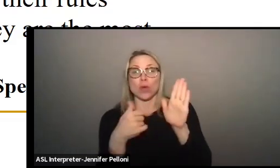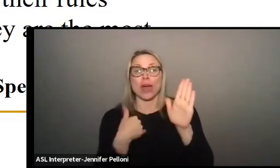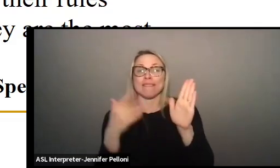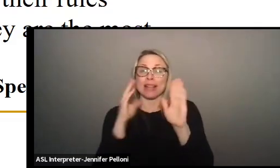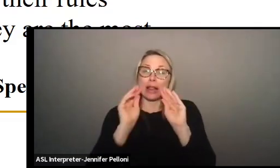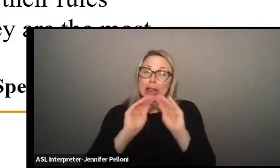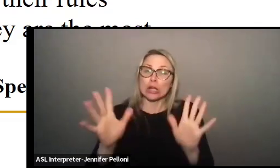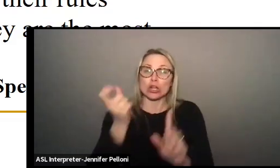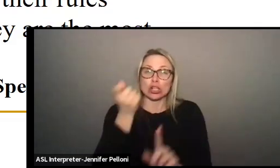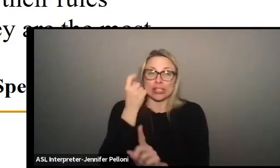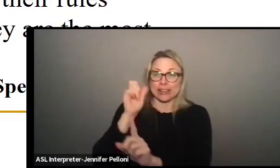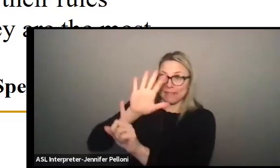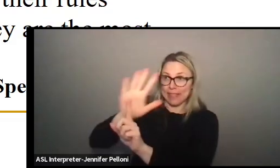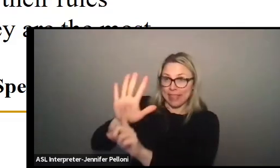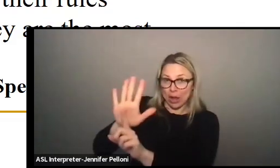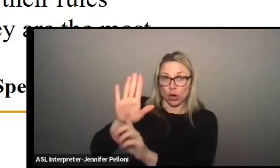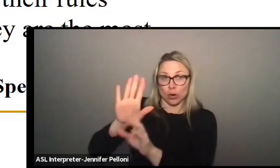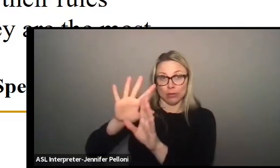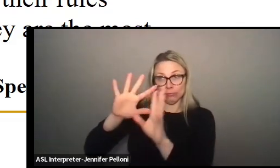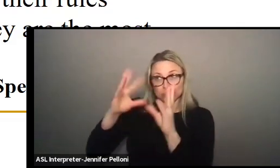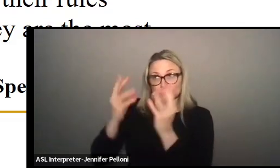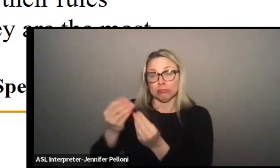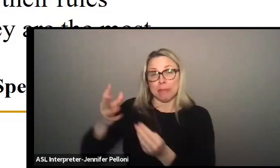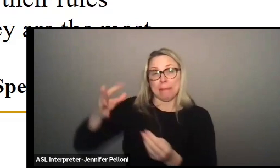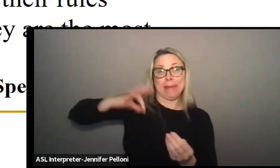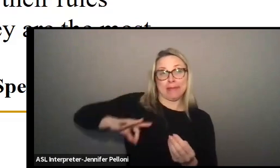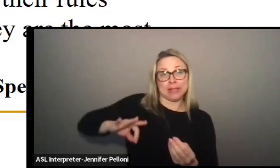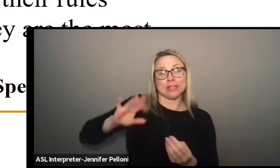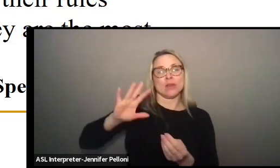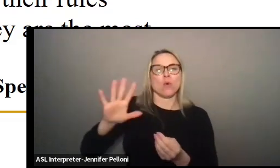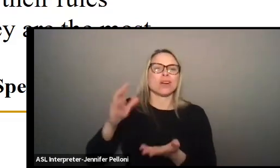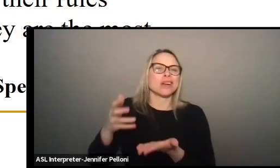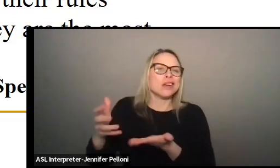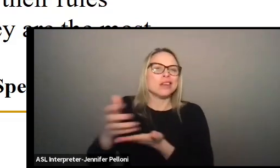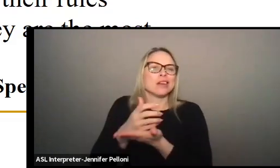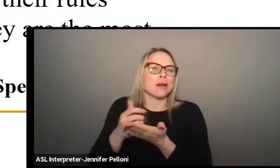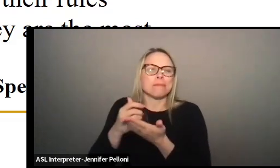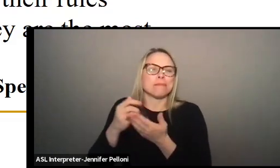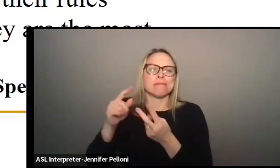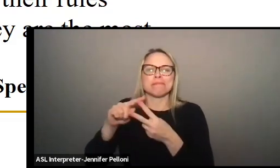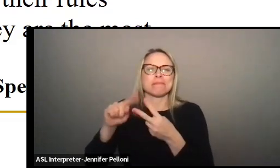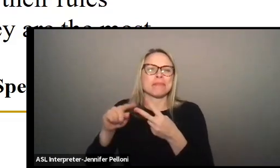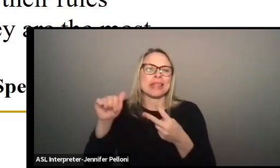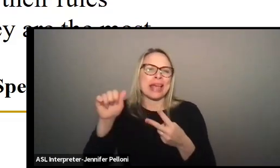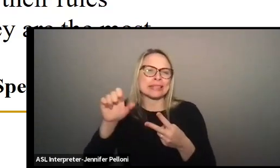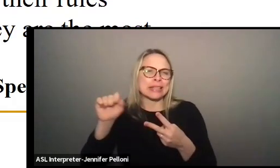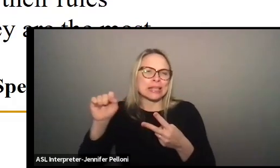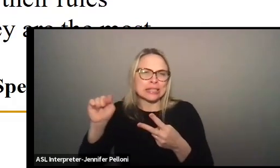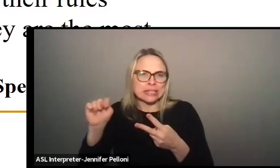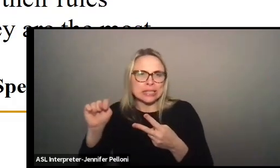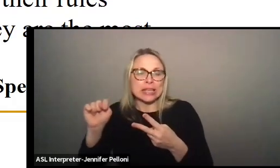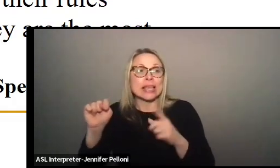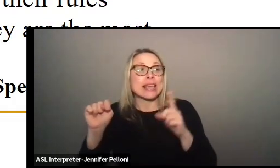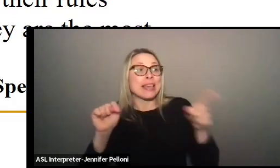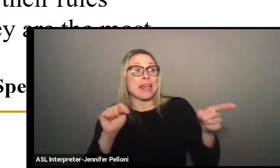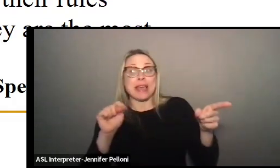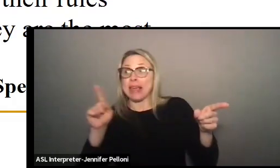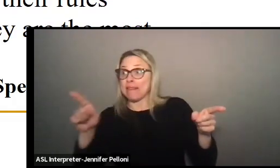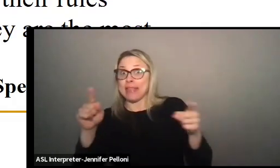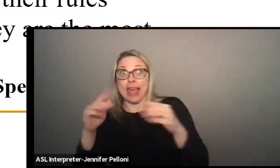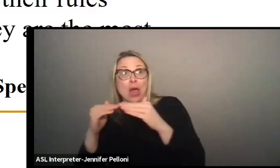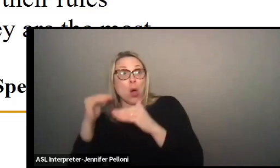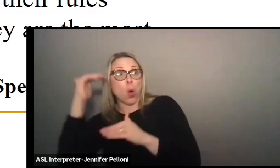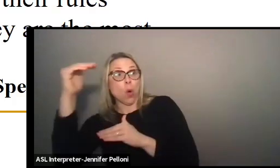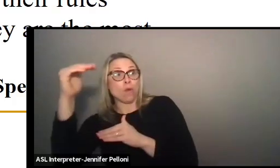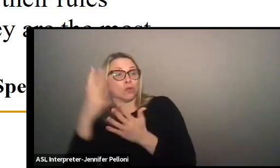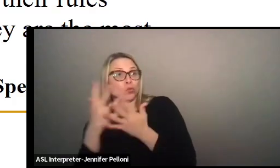these benefits that income or assets can jeopardize if they are